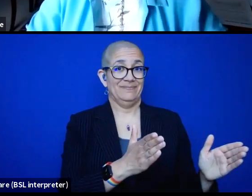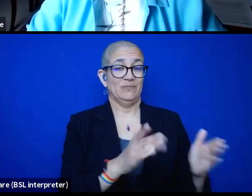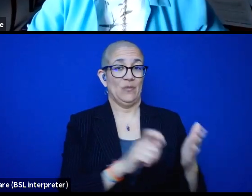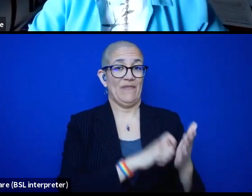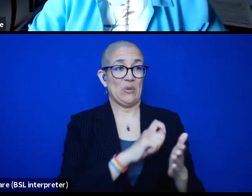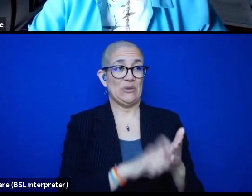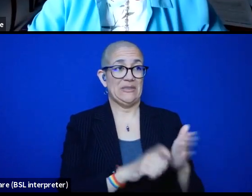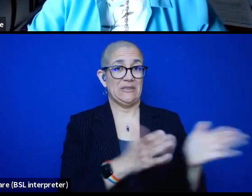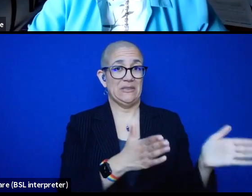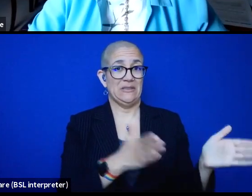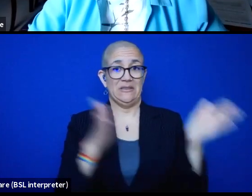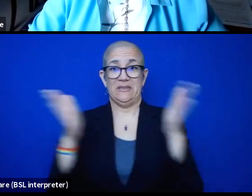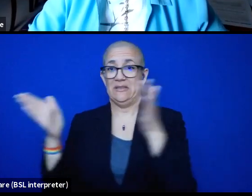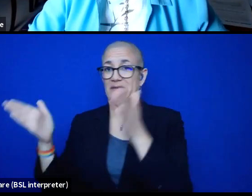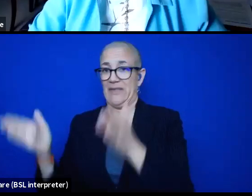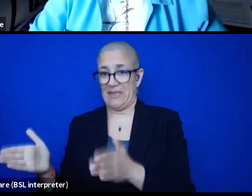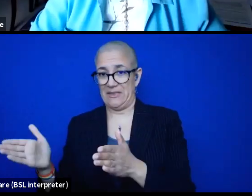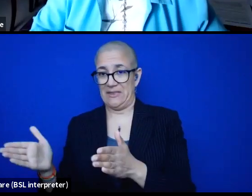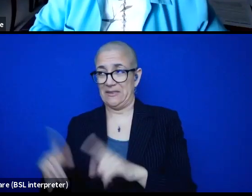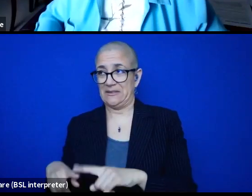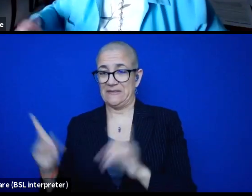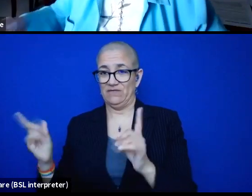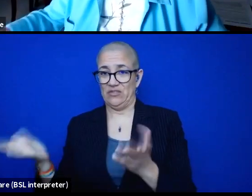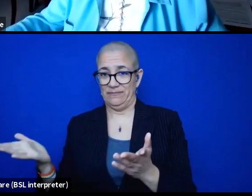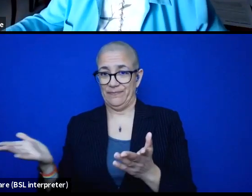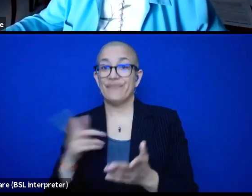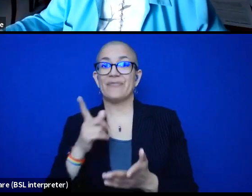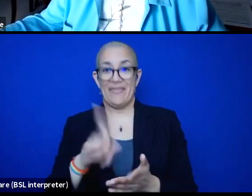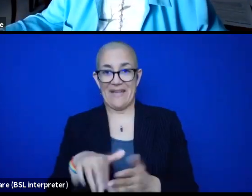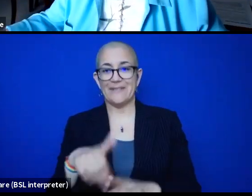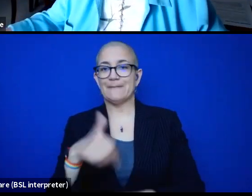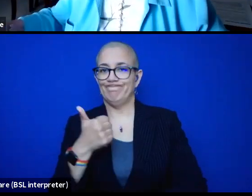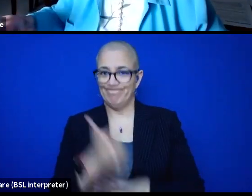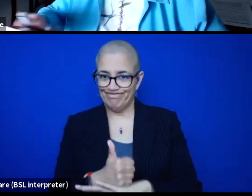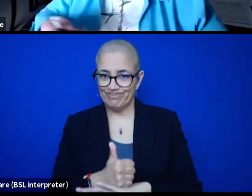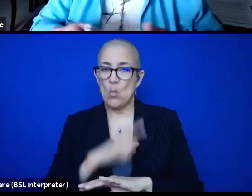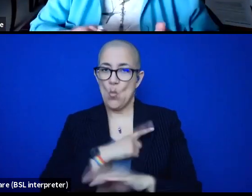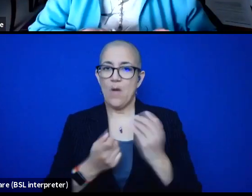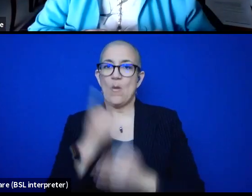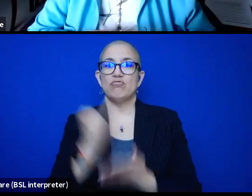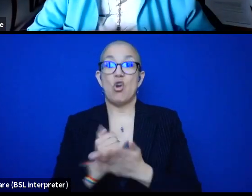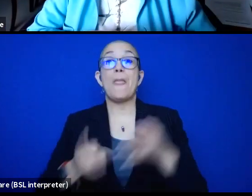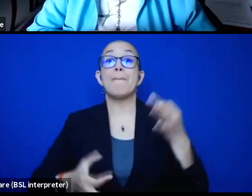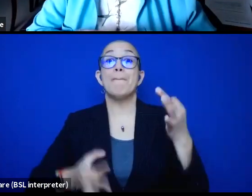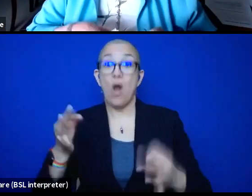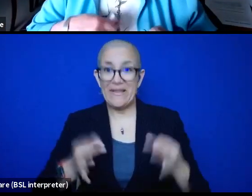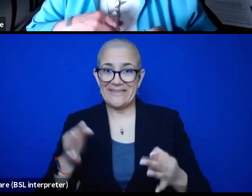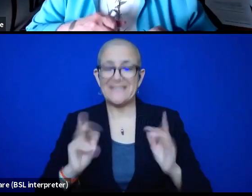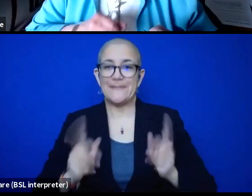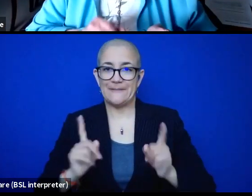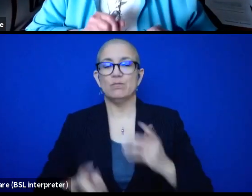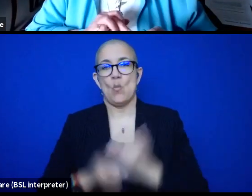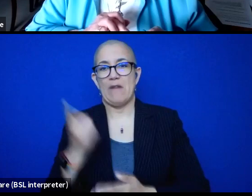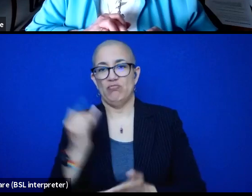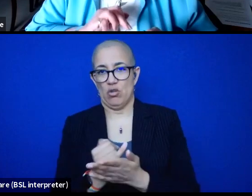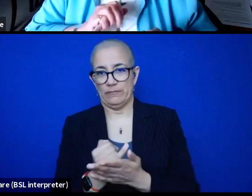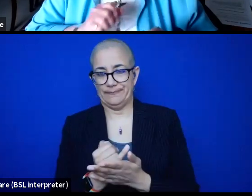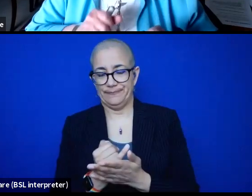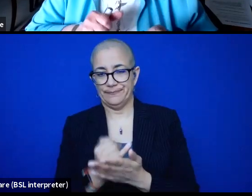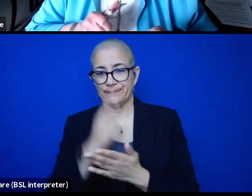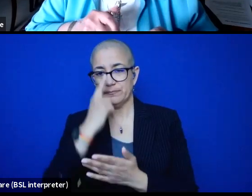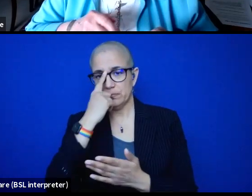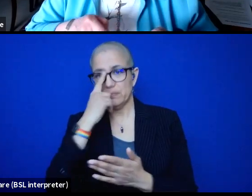through something else. And that is fundamentally where that went wrong. It was the politics of it that went wrong. And I do think that we need to